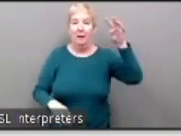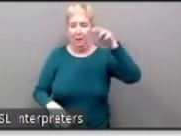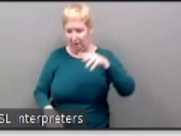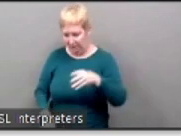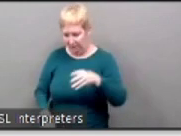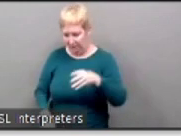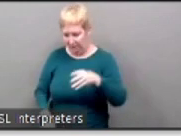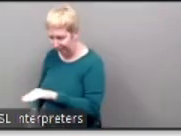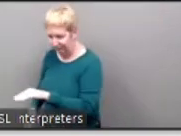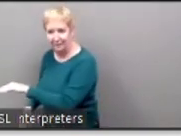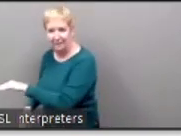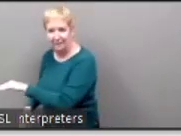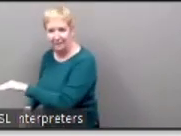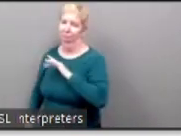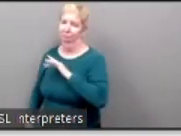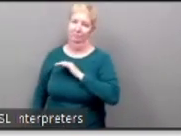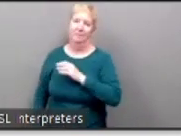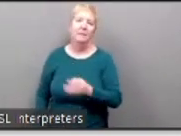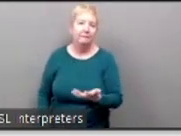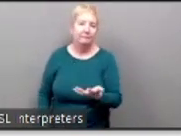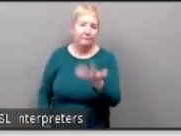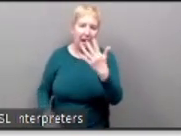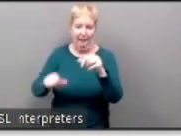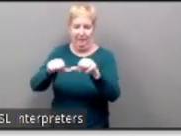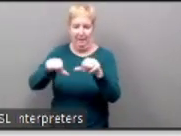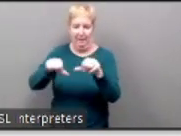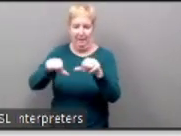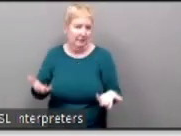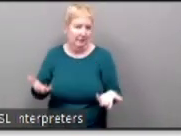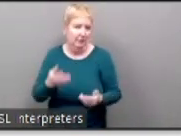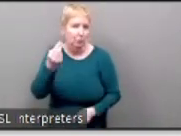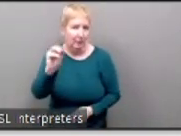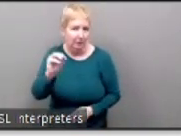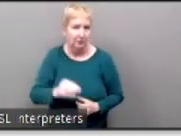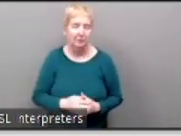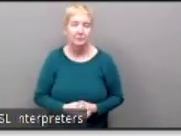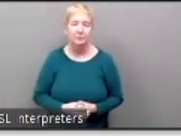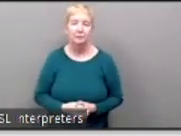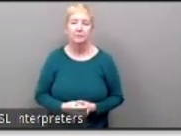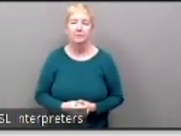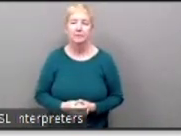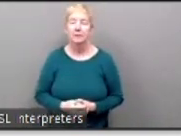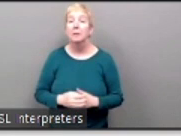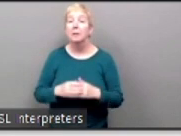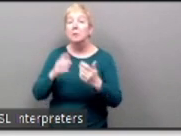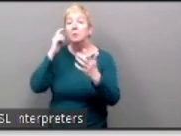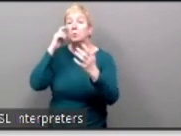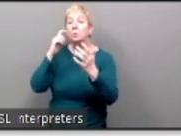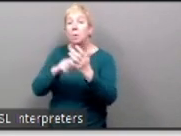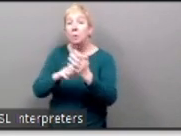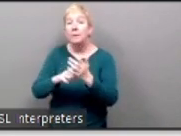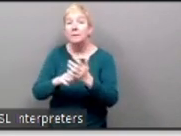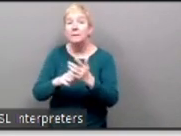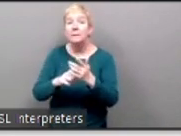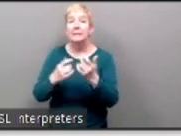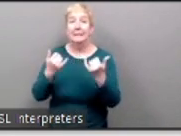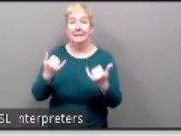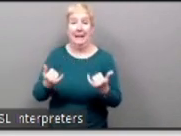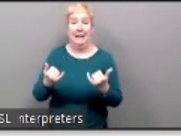want it, are the 5 regions of the state. And you can see that we are now at